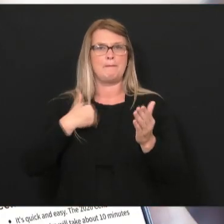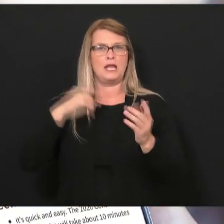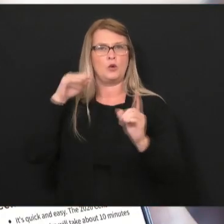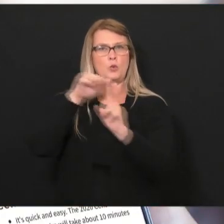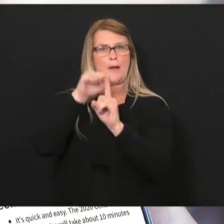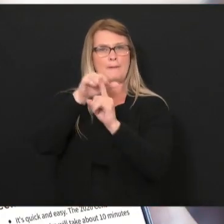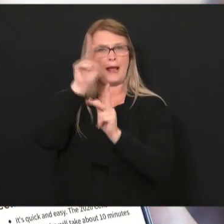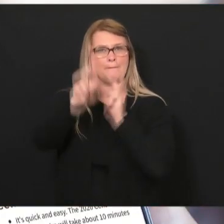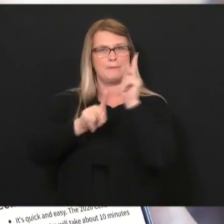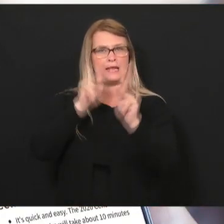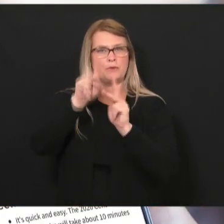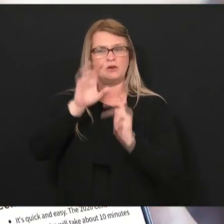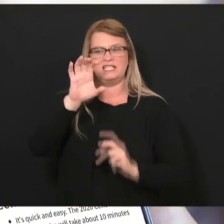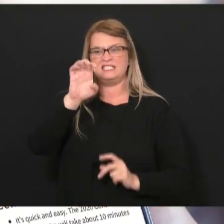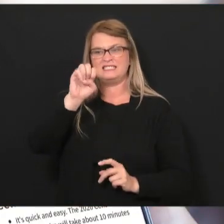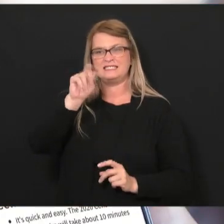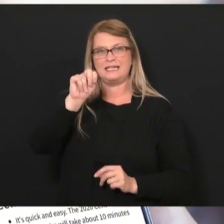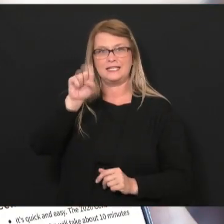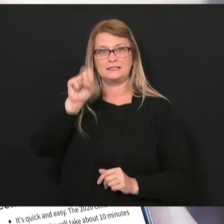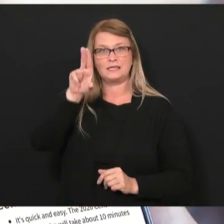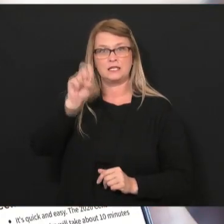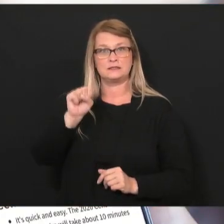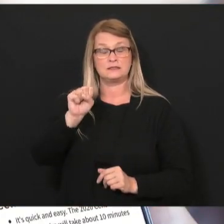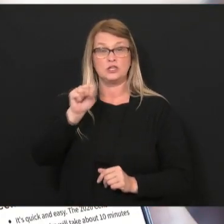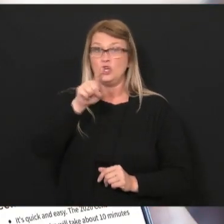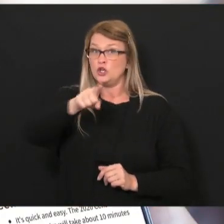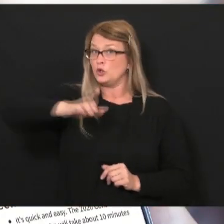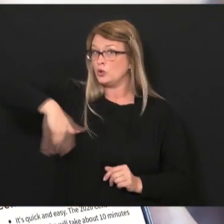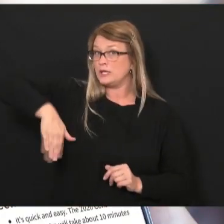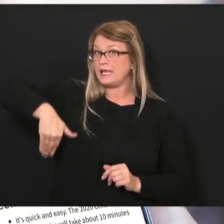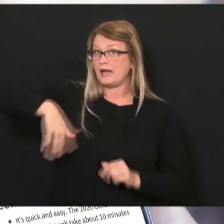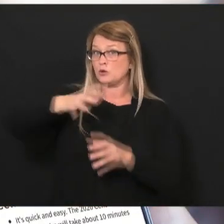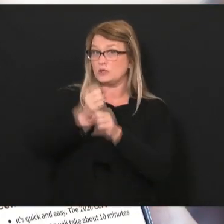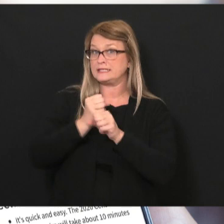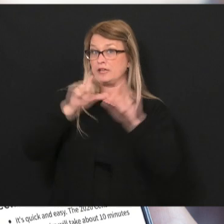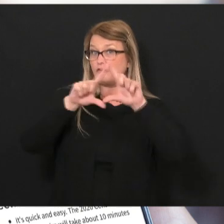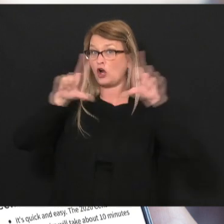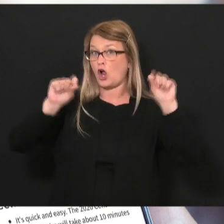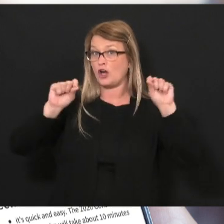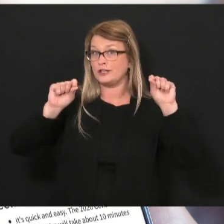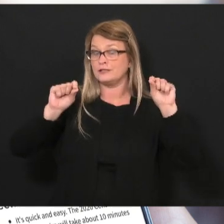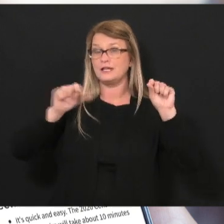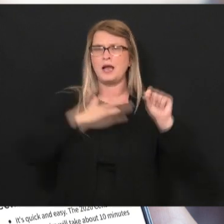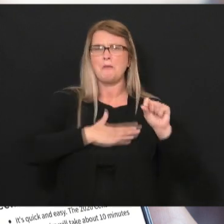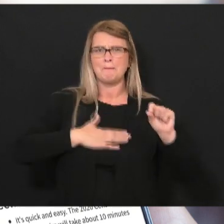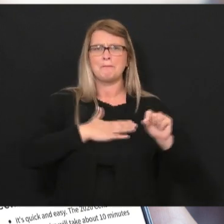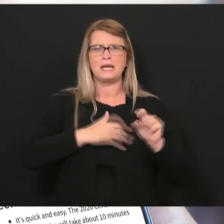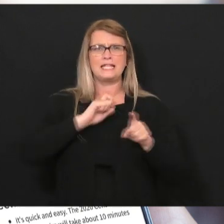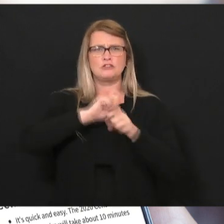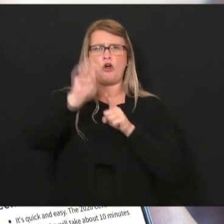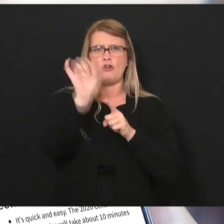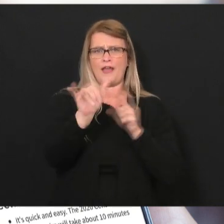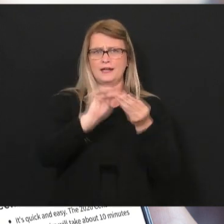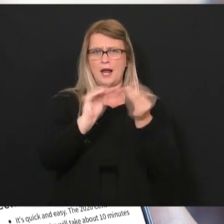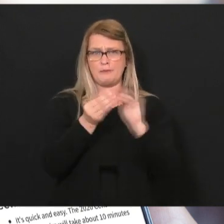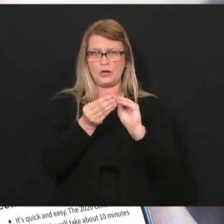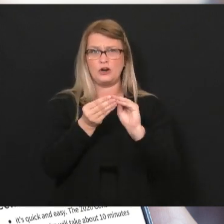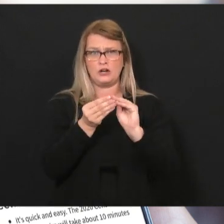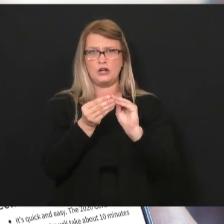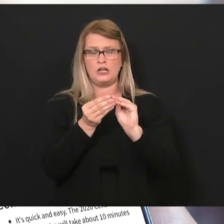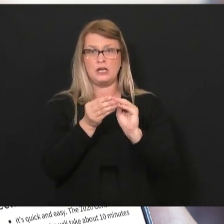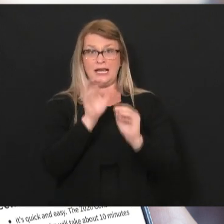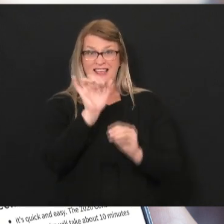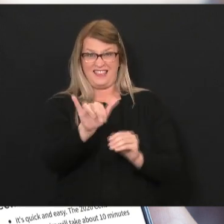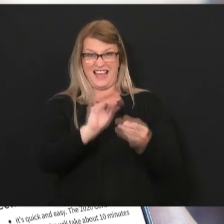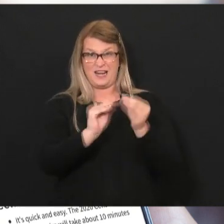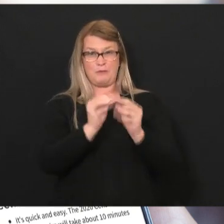you know, from the census standpoint, if you've not received this little card in the mail then please call this number. Please call the number right